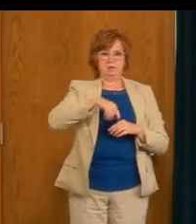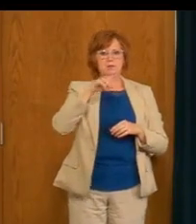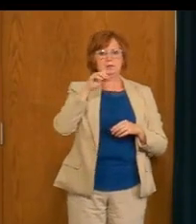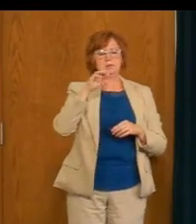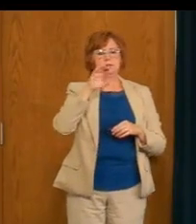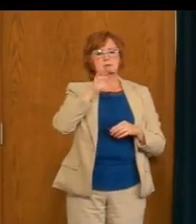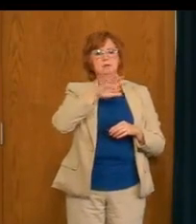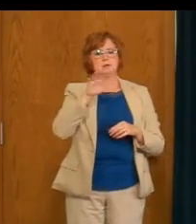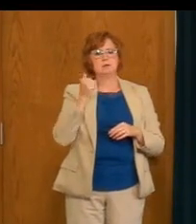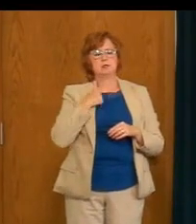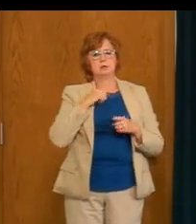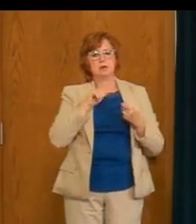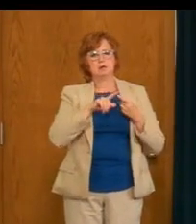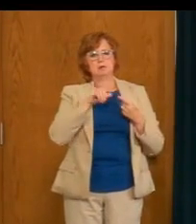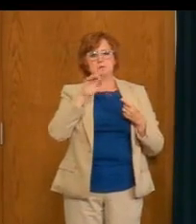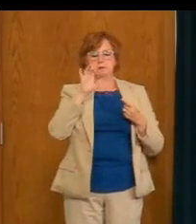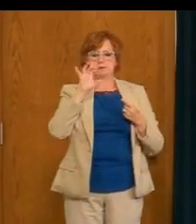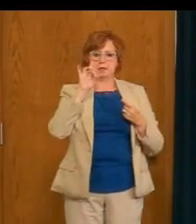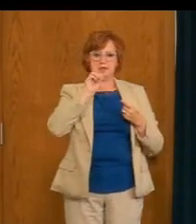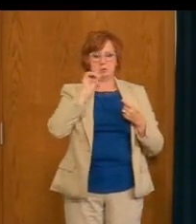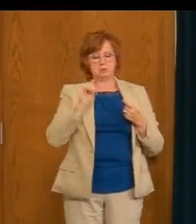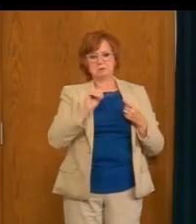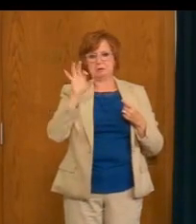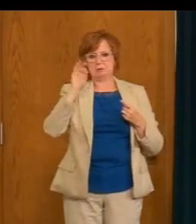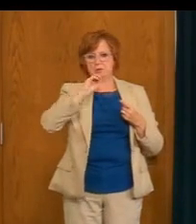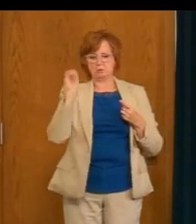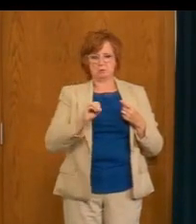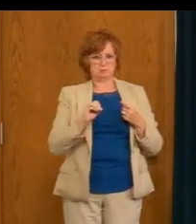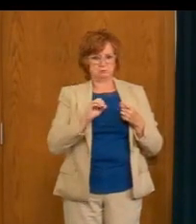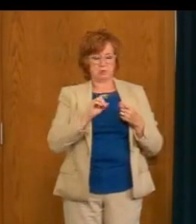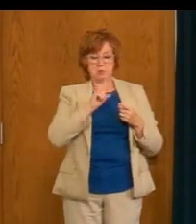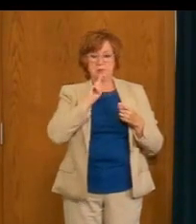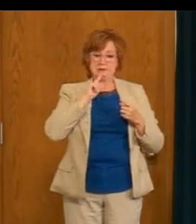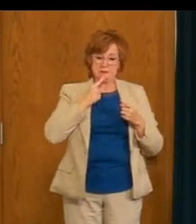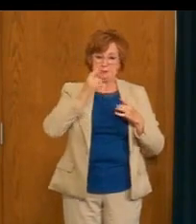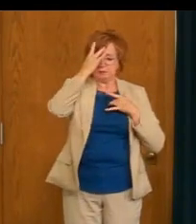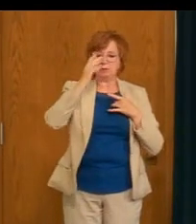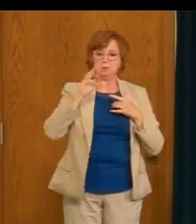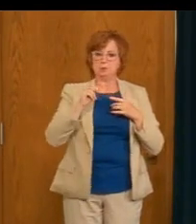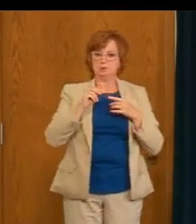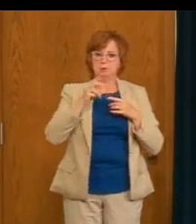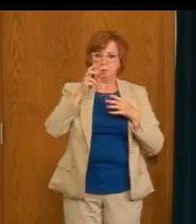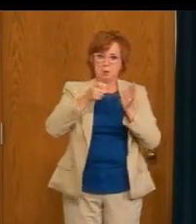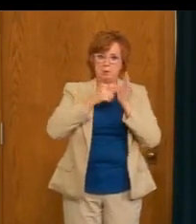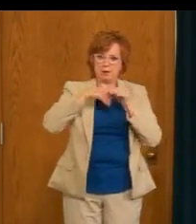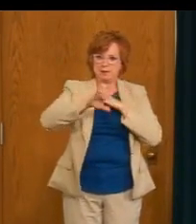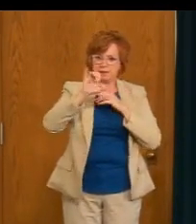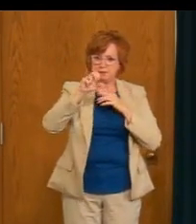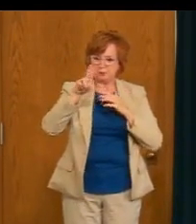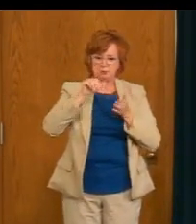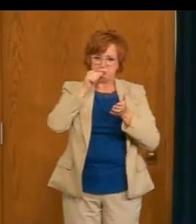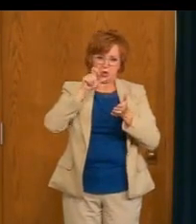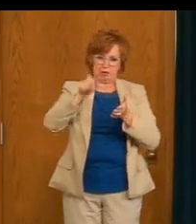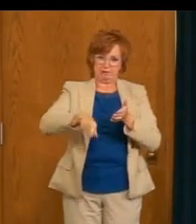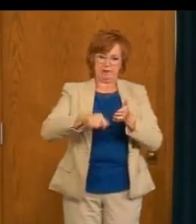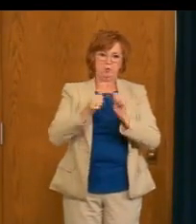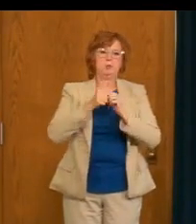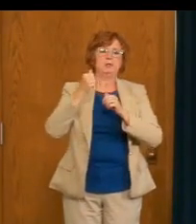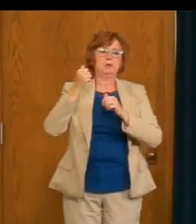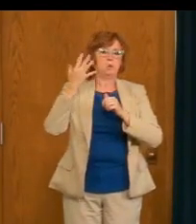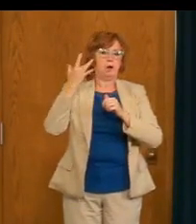against hospitalizations, and that's what we are seeing. And so again, I think it's clear that the vaccines are working, and it's important that those who